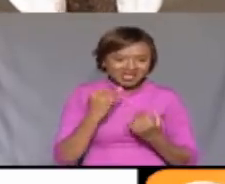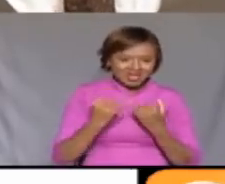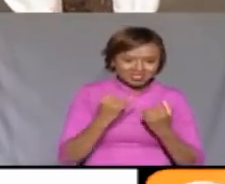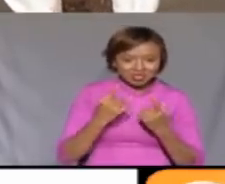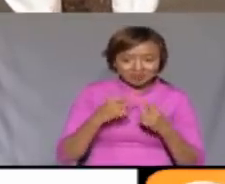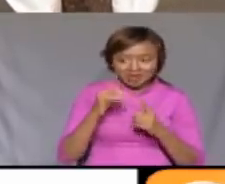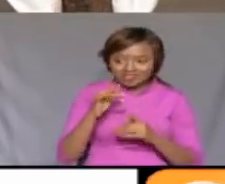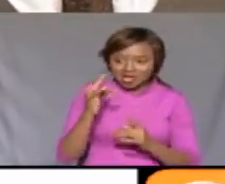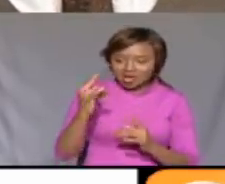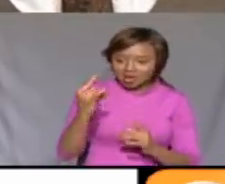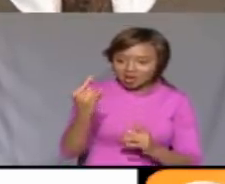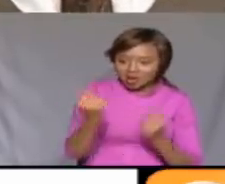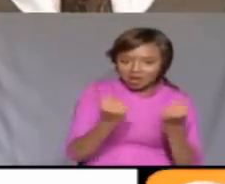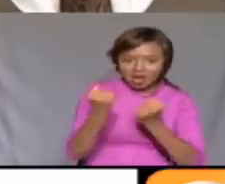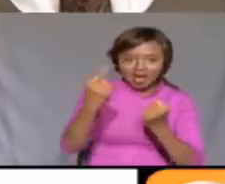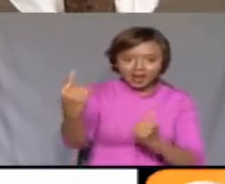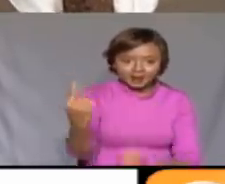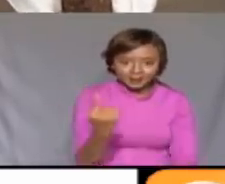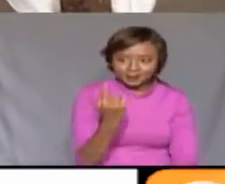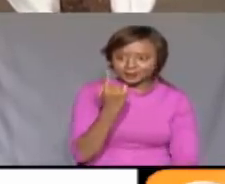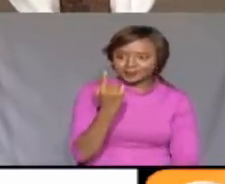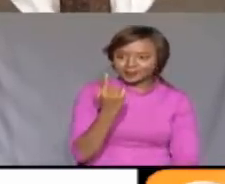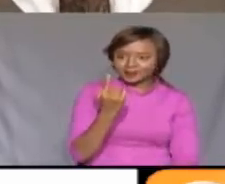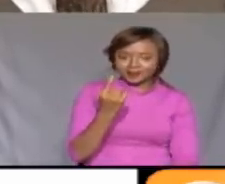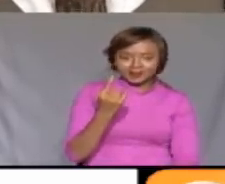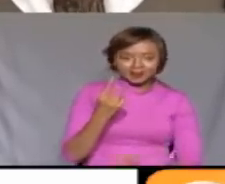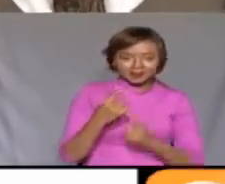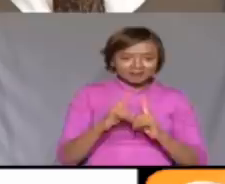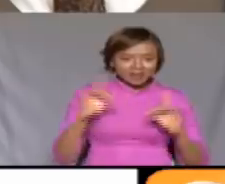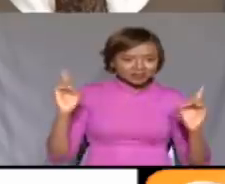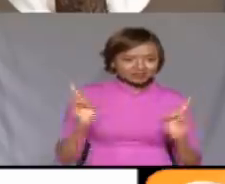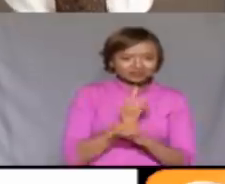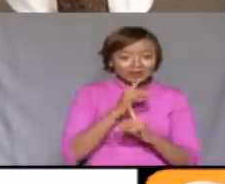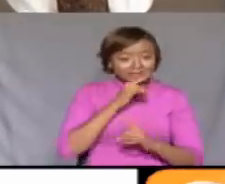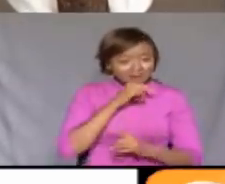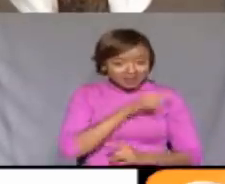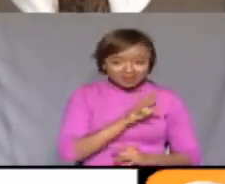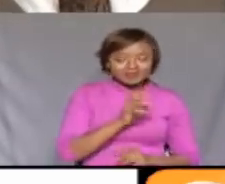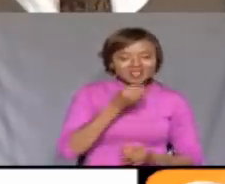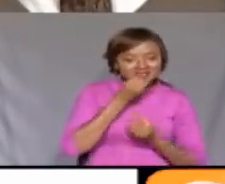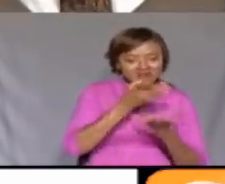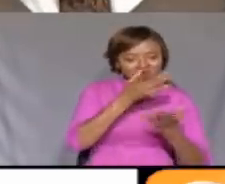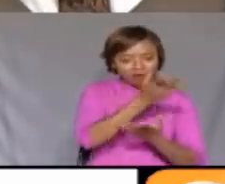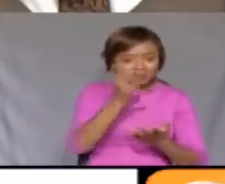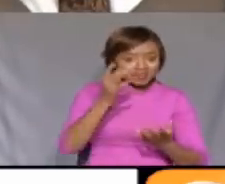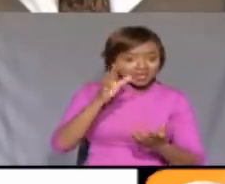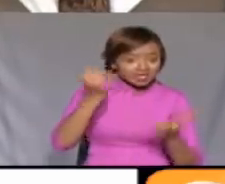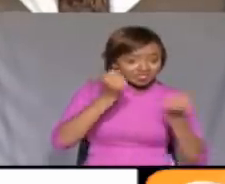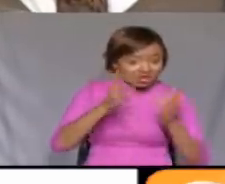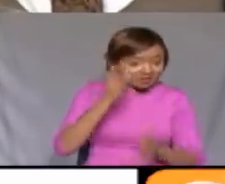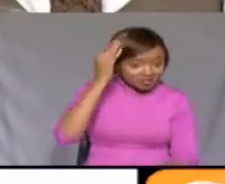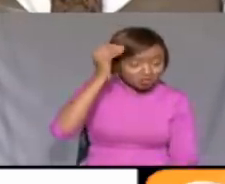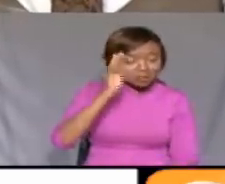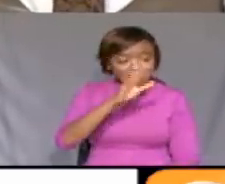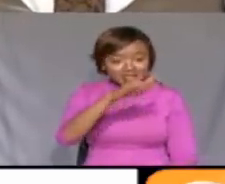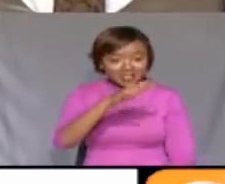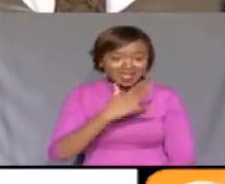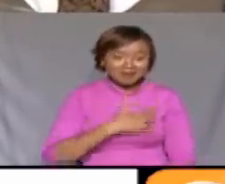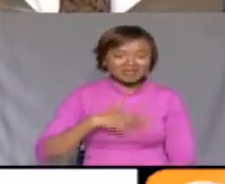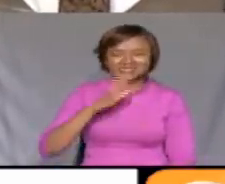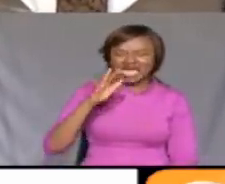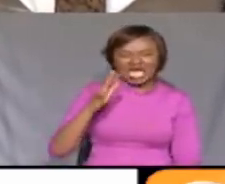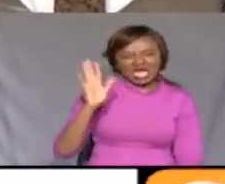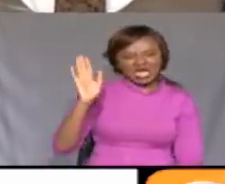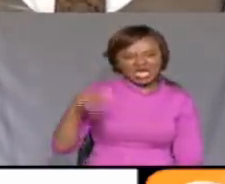our car and literally preceded us. Johnson Barasa notified our Somali driver, who shrugged it off,